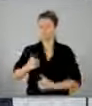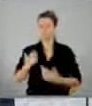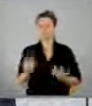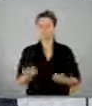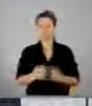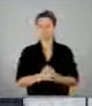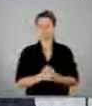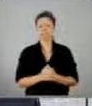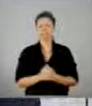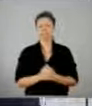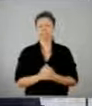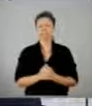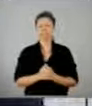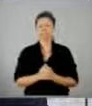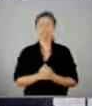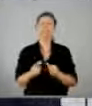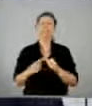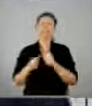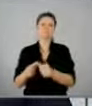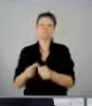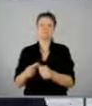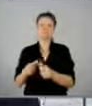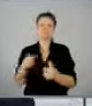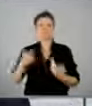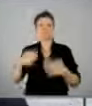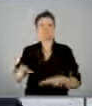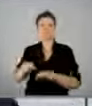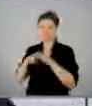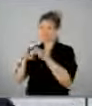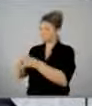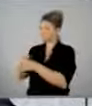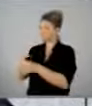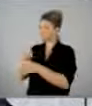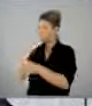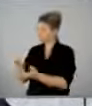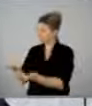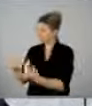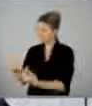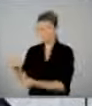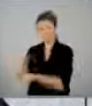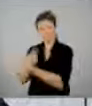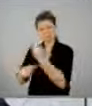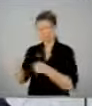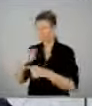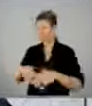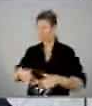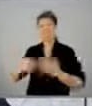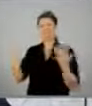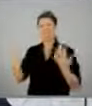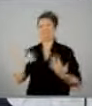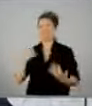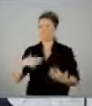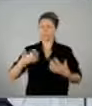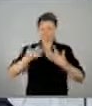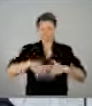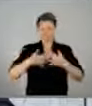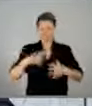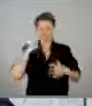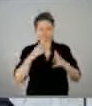things that I've asked the Deputy Secretary of the PM&C to look at as we work through the issues that have to be worked